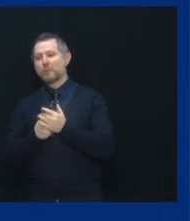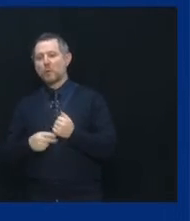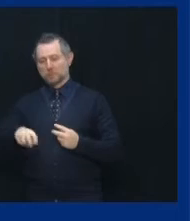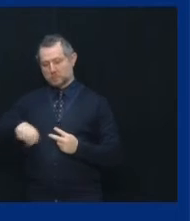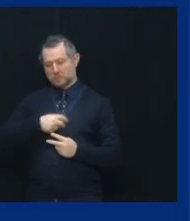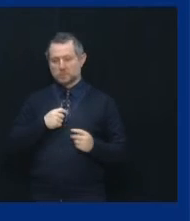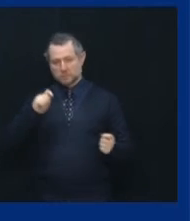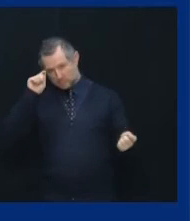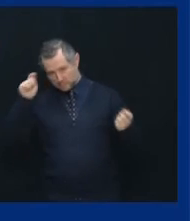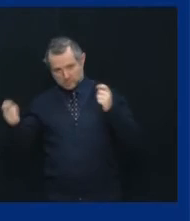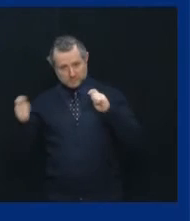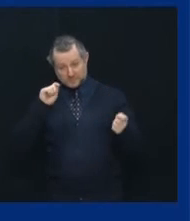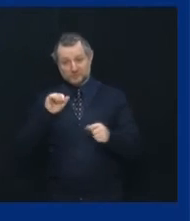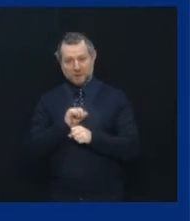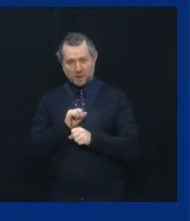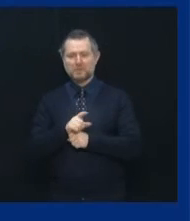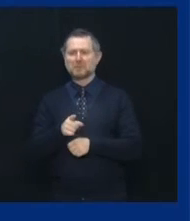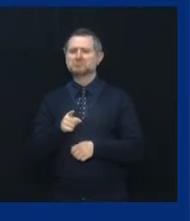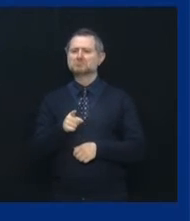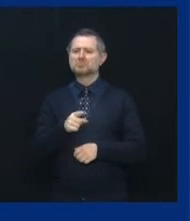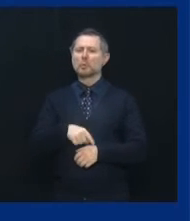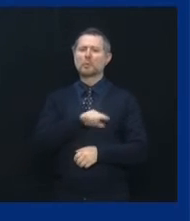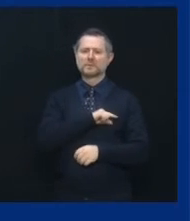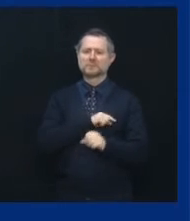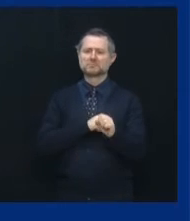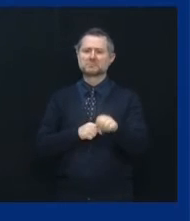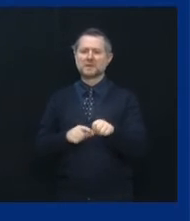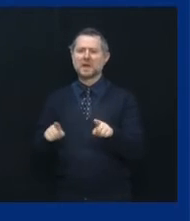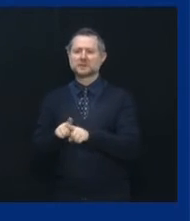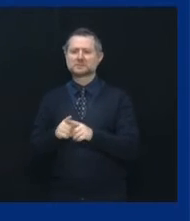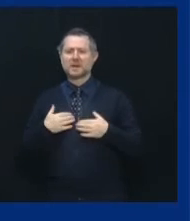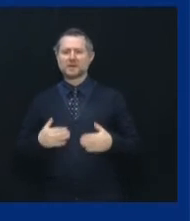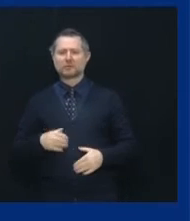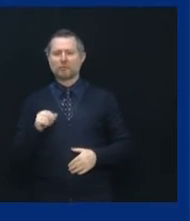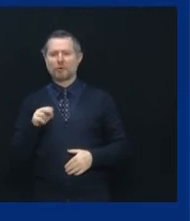are all eligible as healthcare workers.